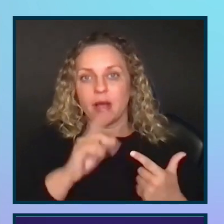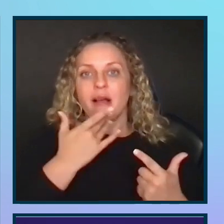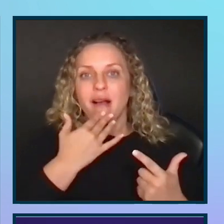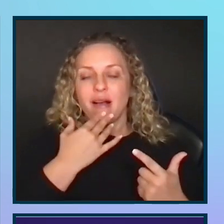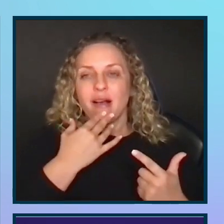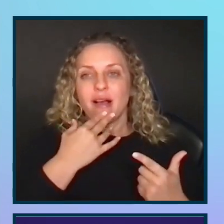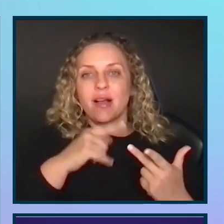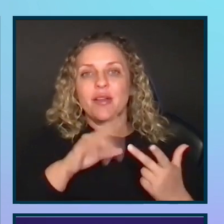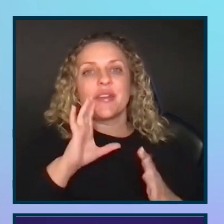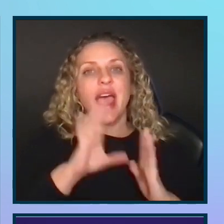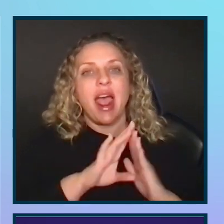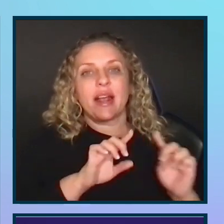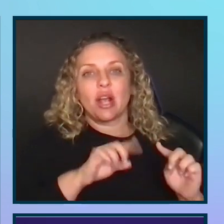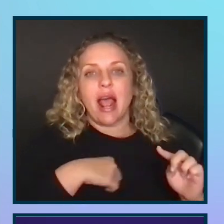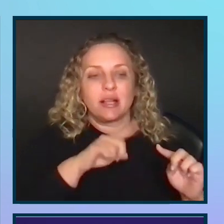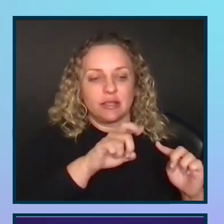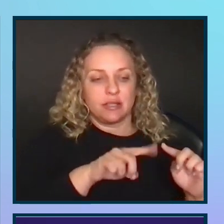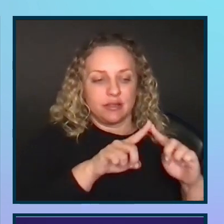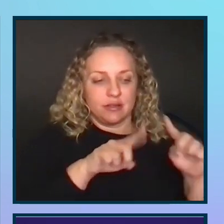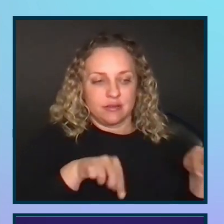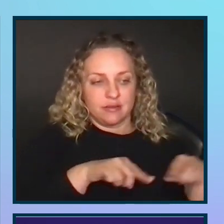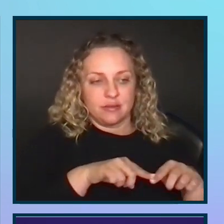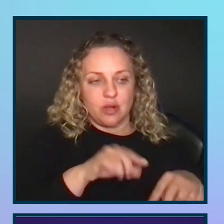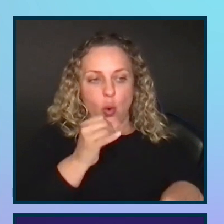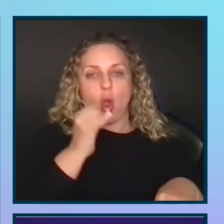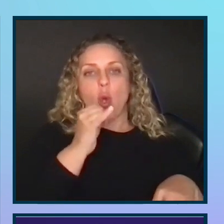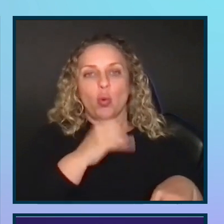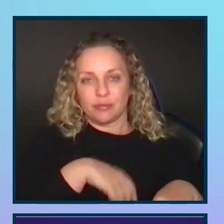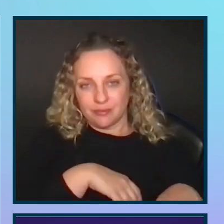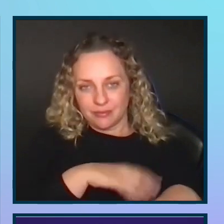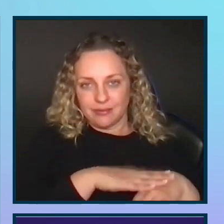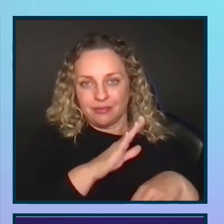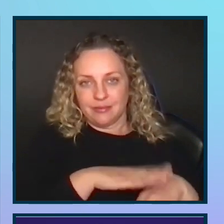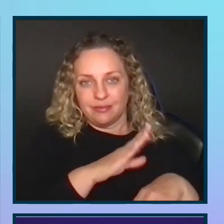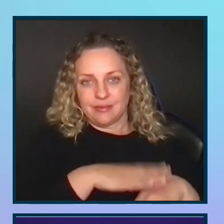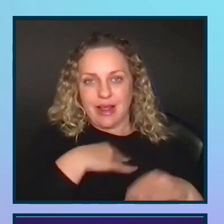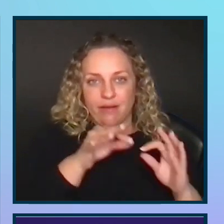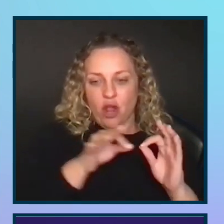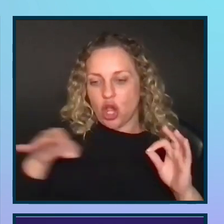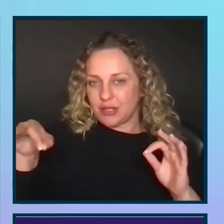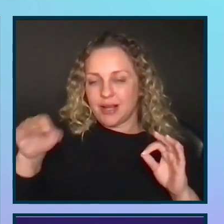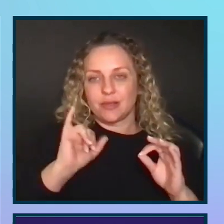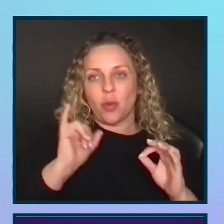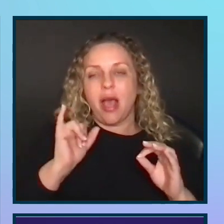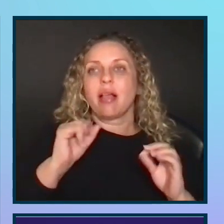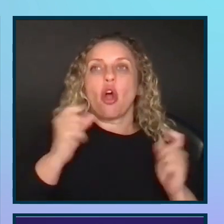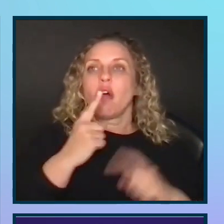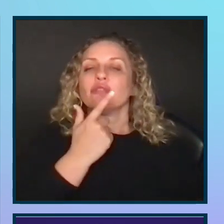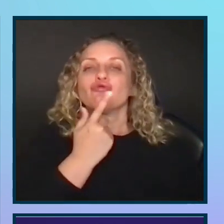have our icon that has an exclamation mark, like a triangle, like whoa. And then we have content next to it as well. And all of it's